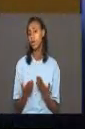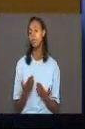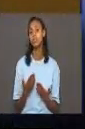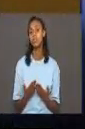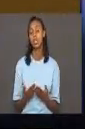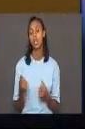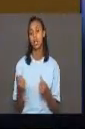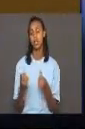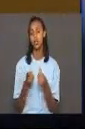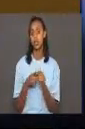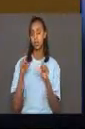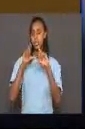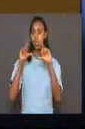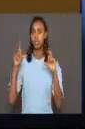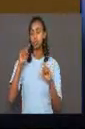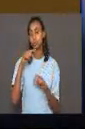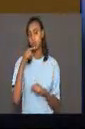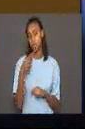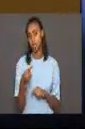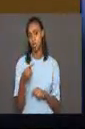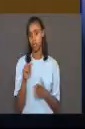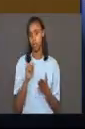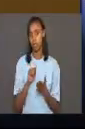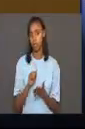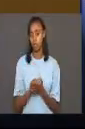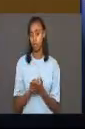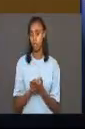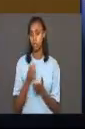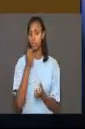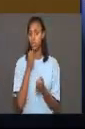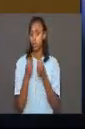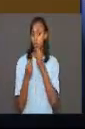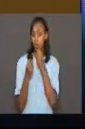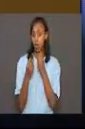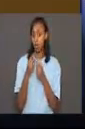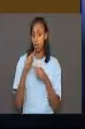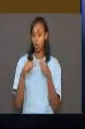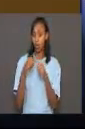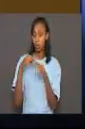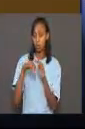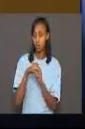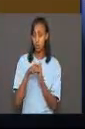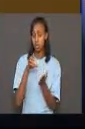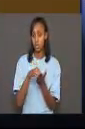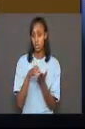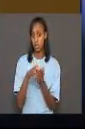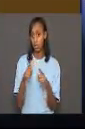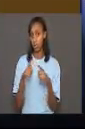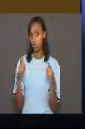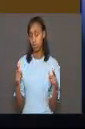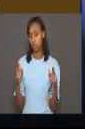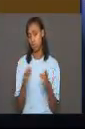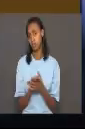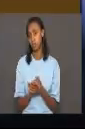Perhaps, for the first text, you said that crime will go up as the cities get